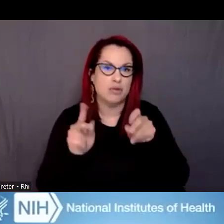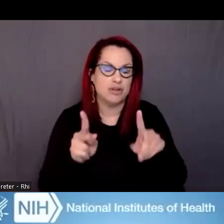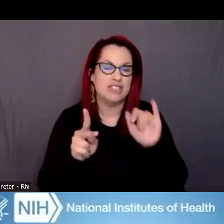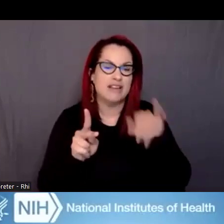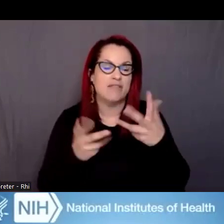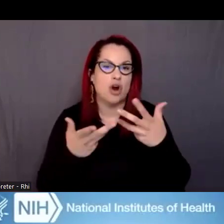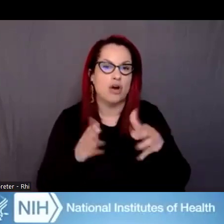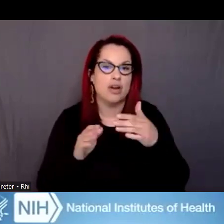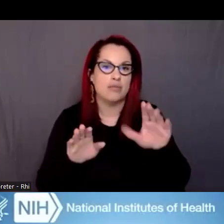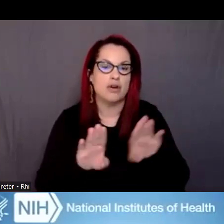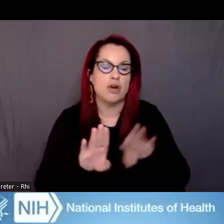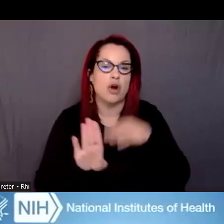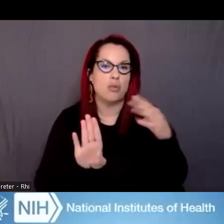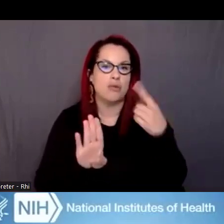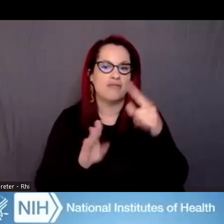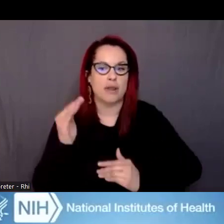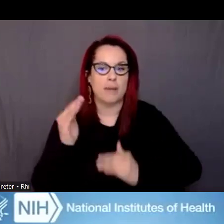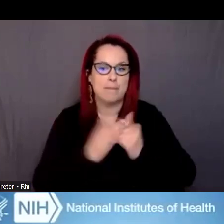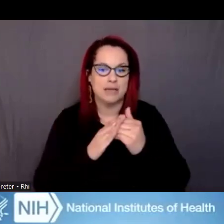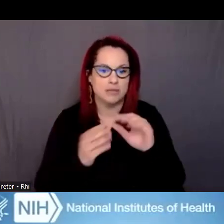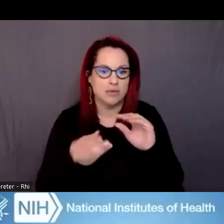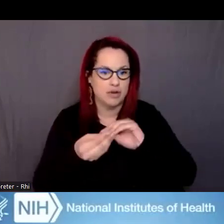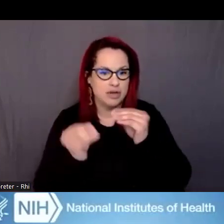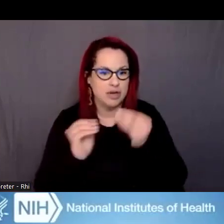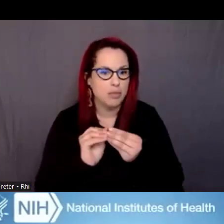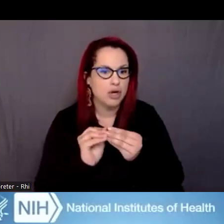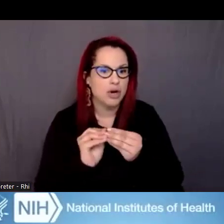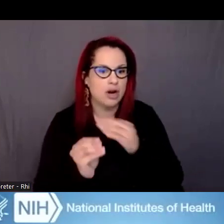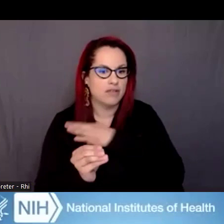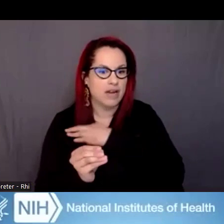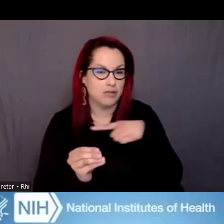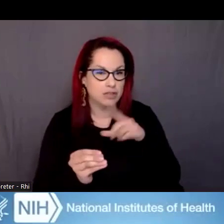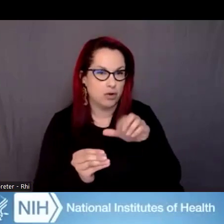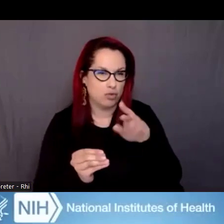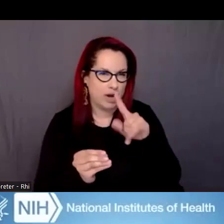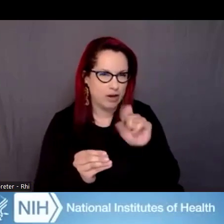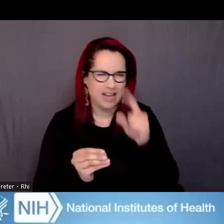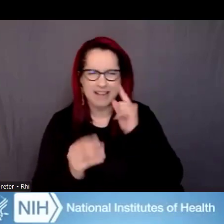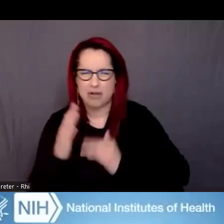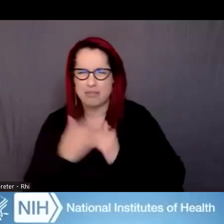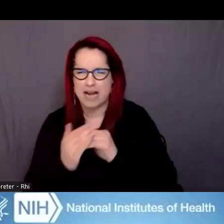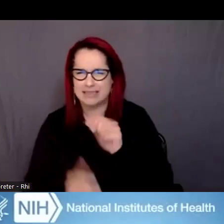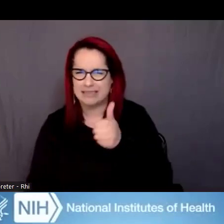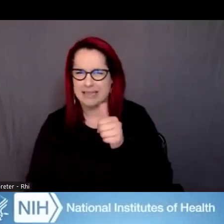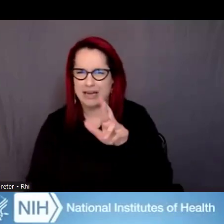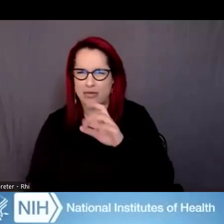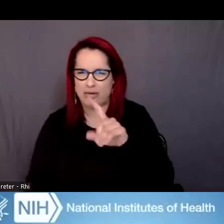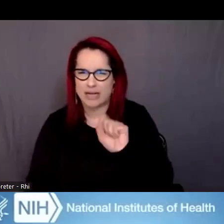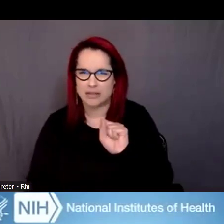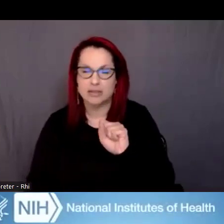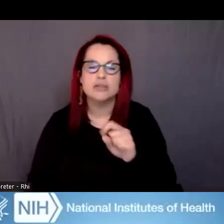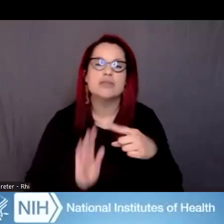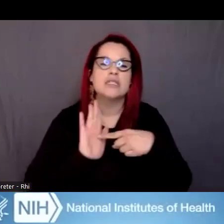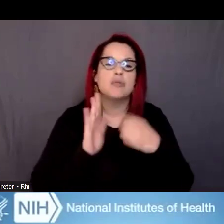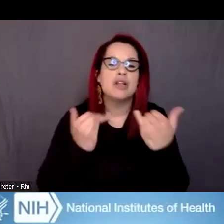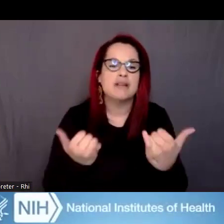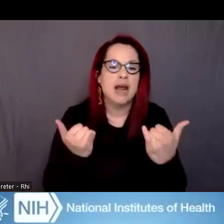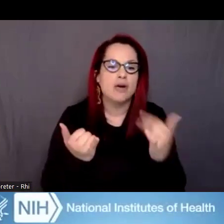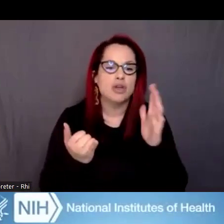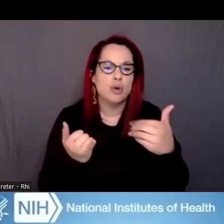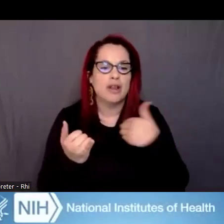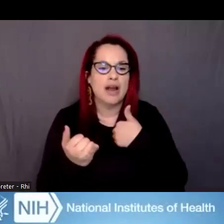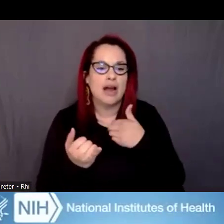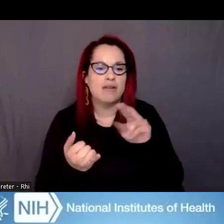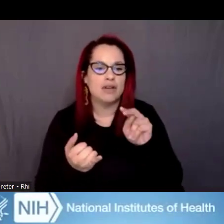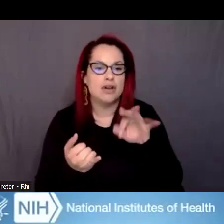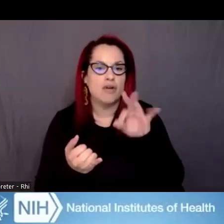council rounds? They think it might be 10. So for example, we might have a NOFO that will now have 12 continuous council rounds. Is that